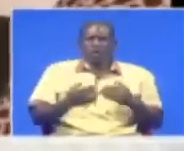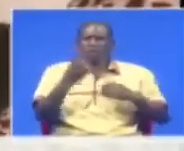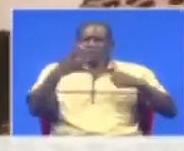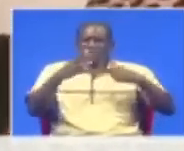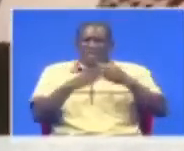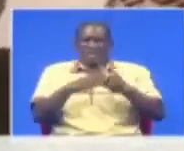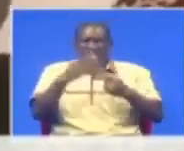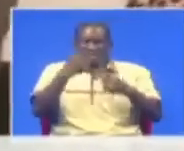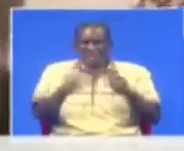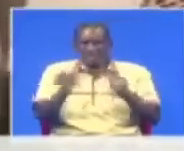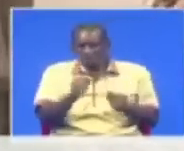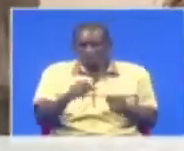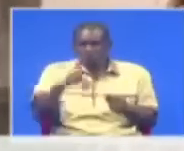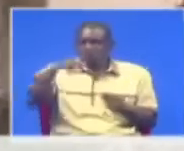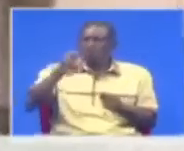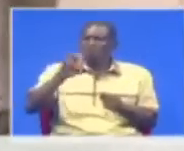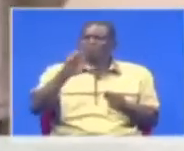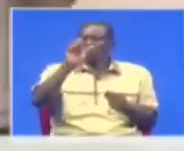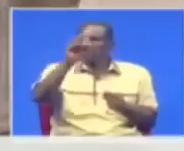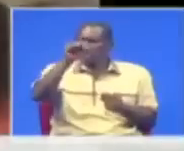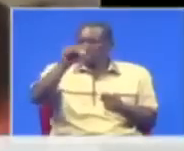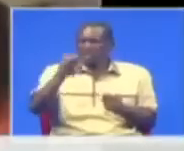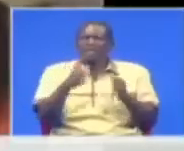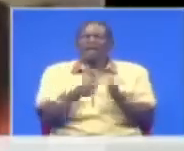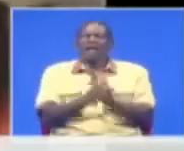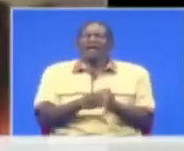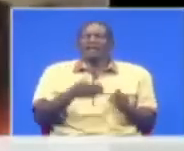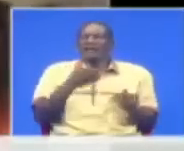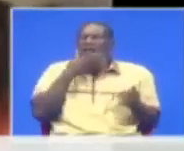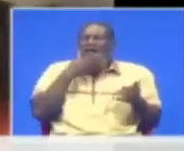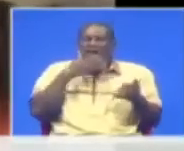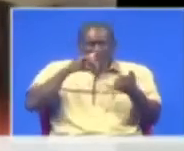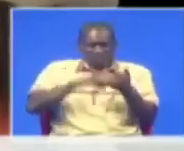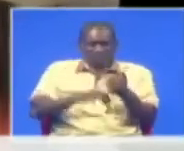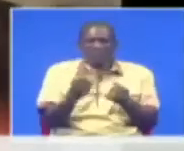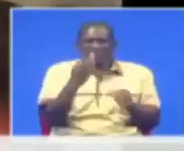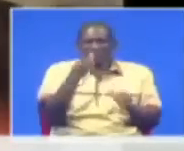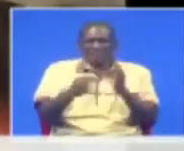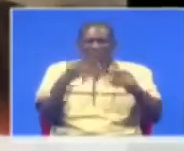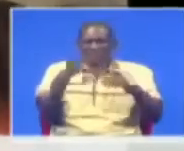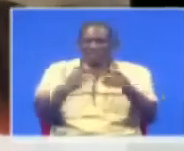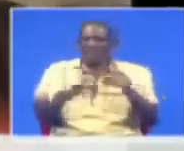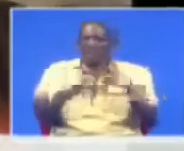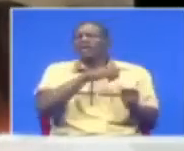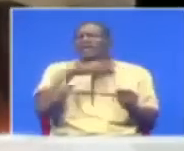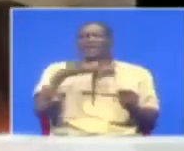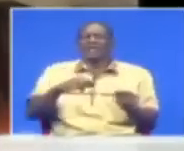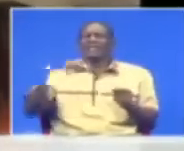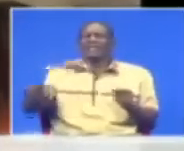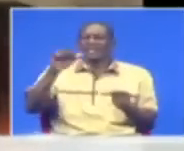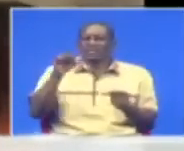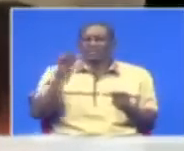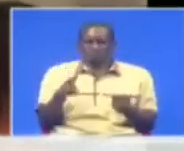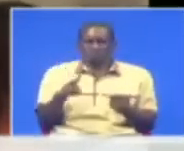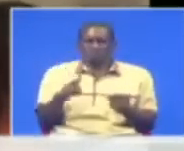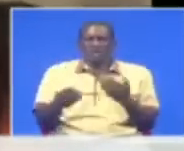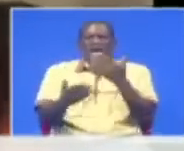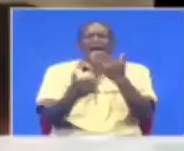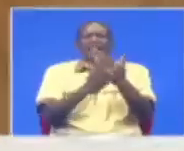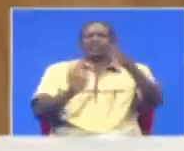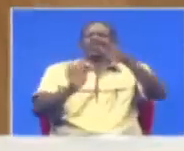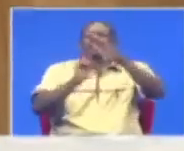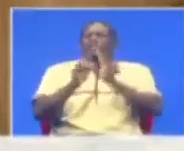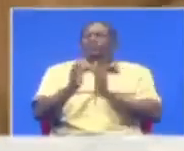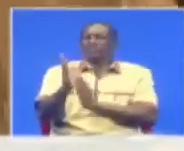Pauline Wakasa and her husband, 33-year-old Hudson Wakise, a General Service Unit officer attached to the Ministry of